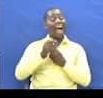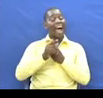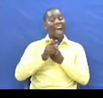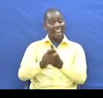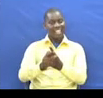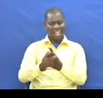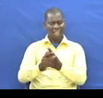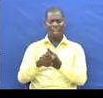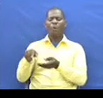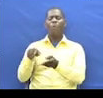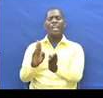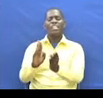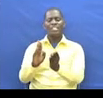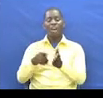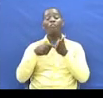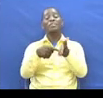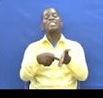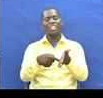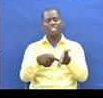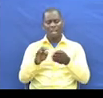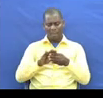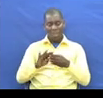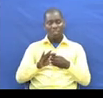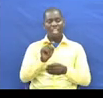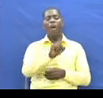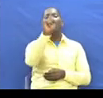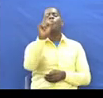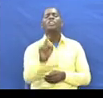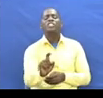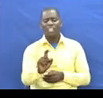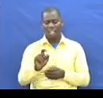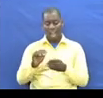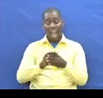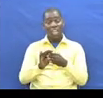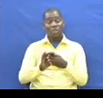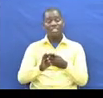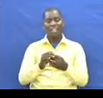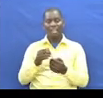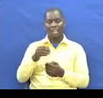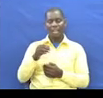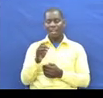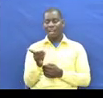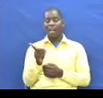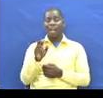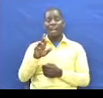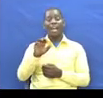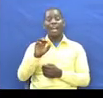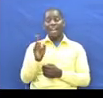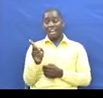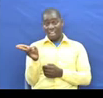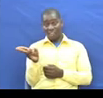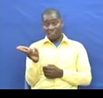There is another ways of representing relations by using equation and by using graph.